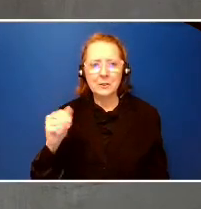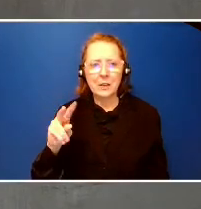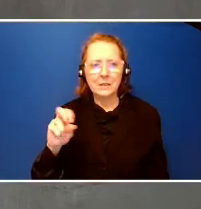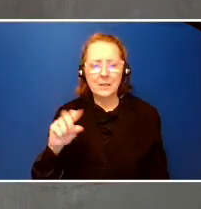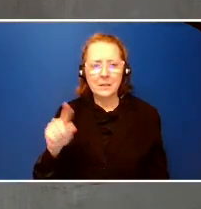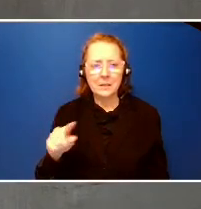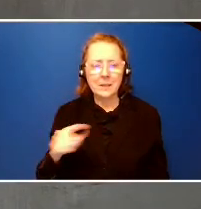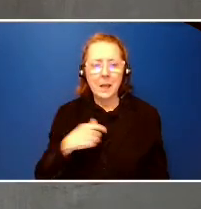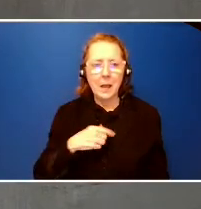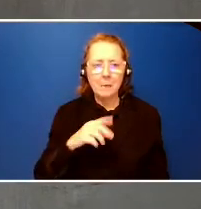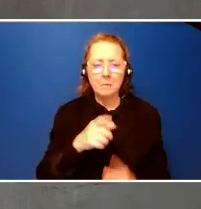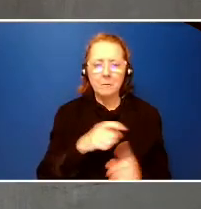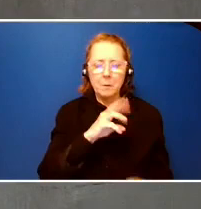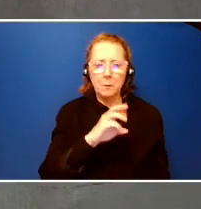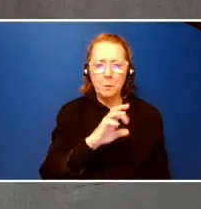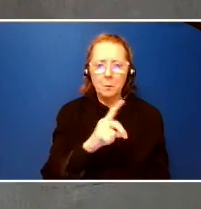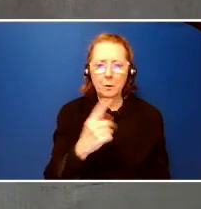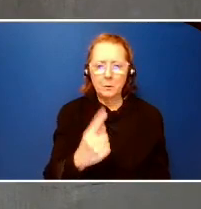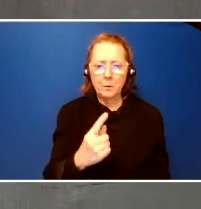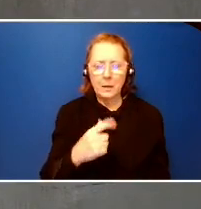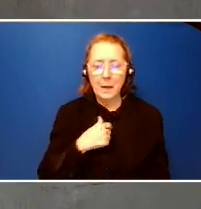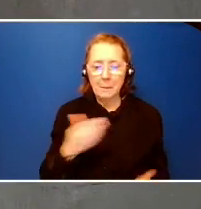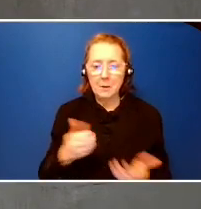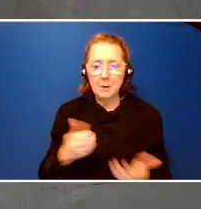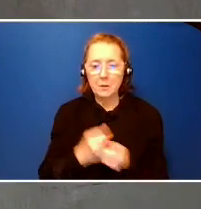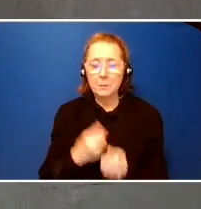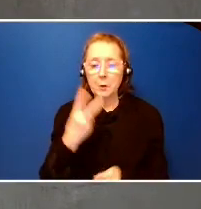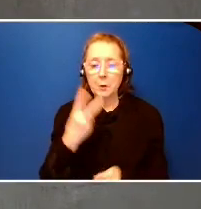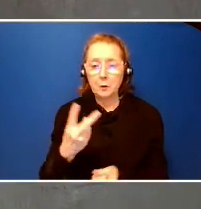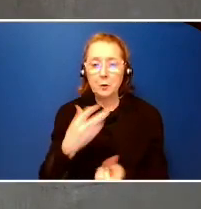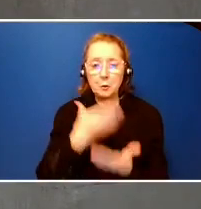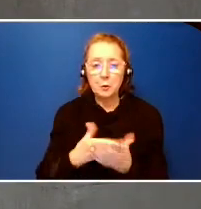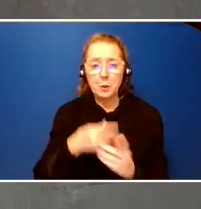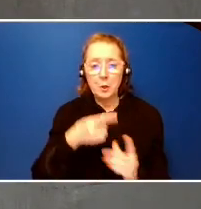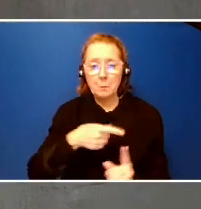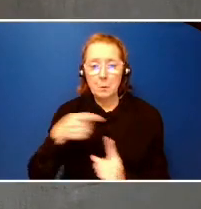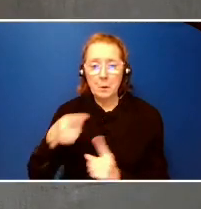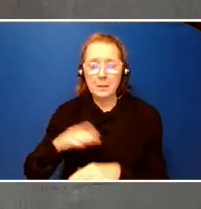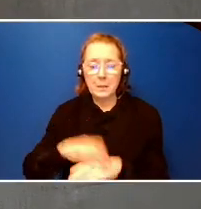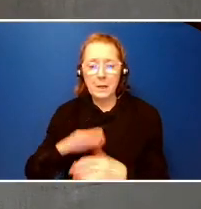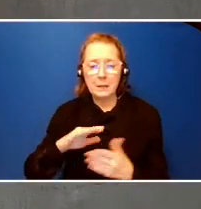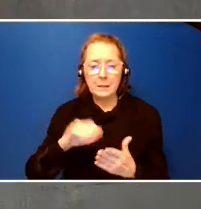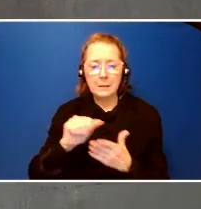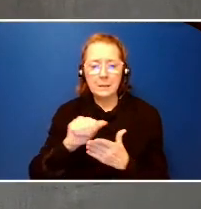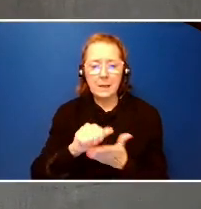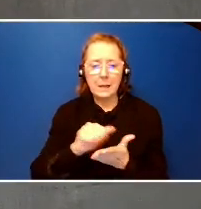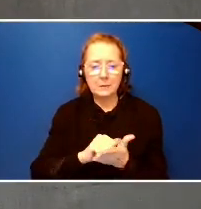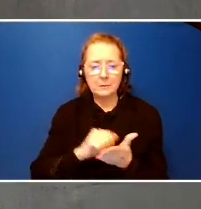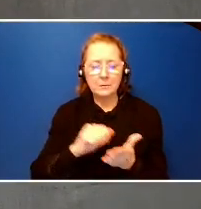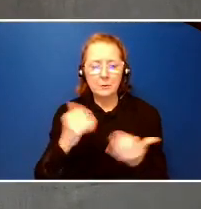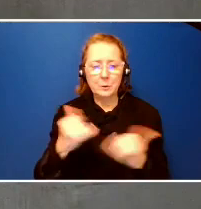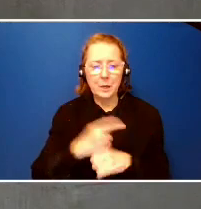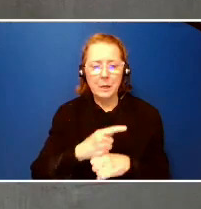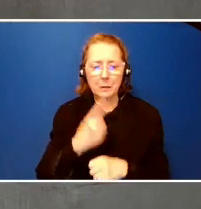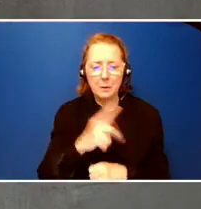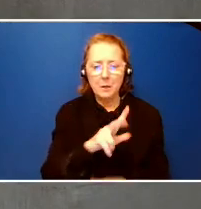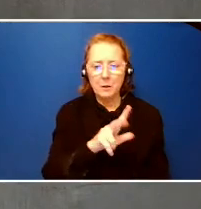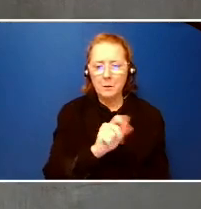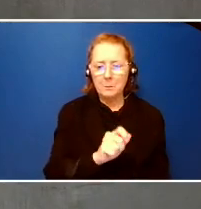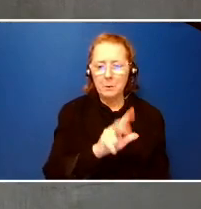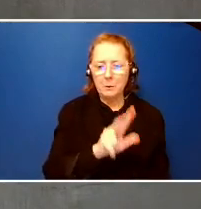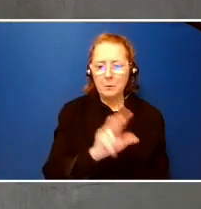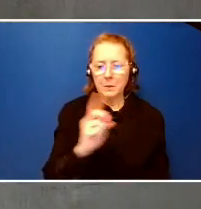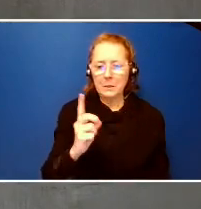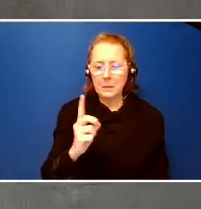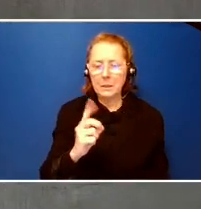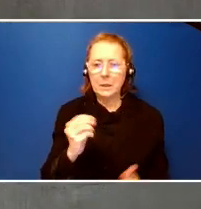just today to support two good items that are on the City Council agenda today. And one is 3.3D, which is to approve